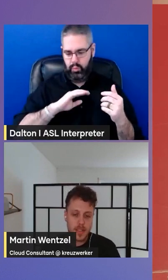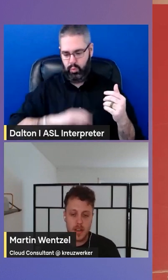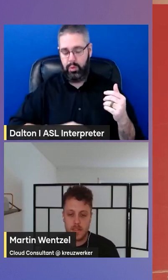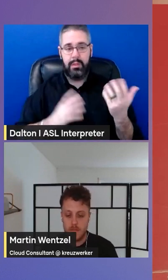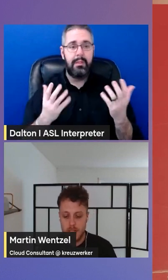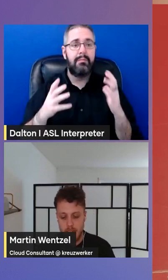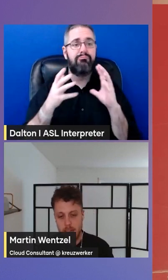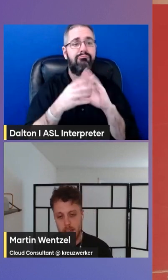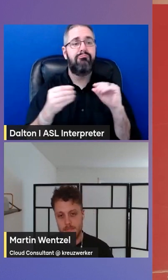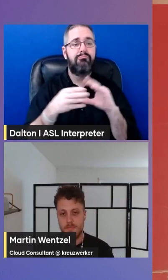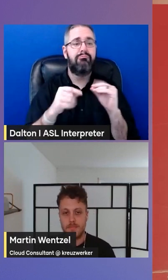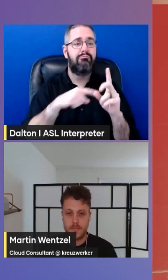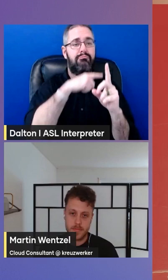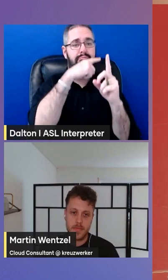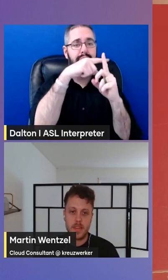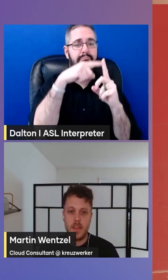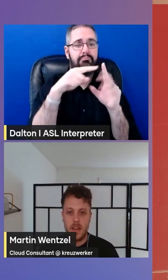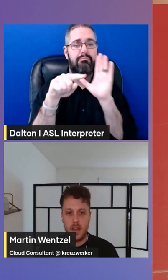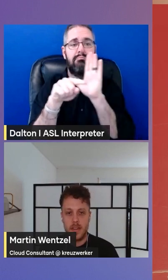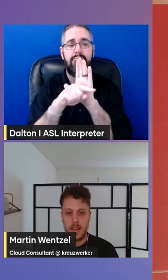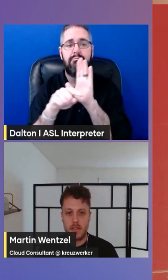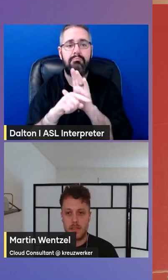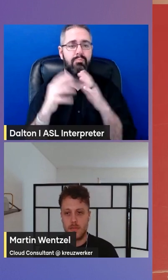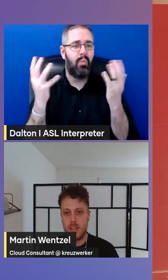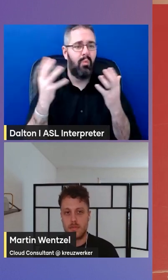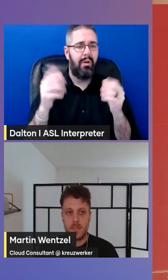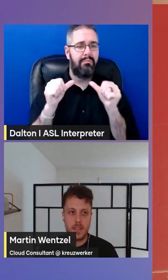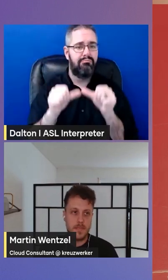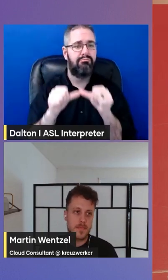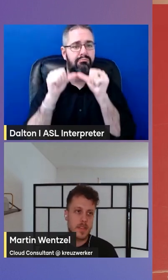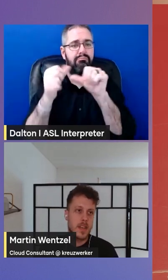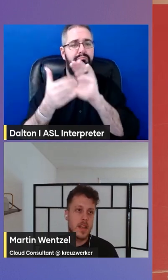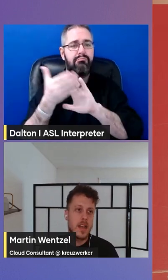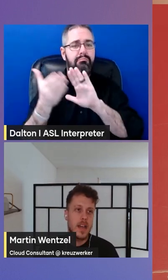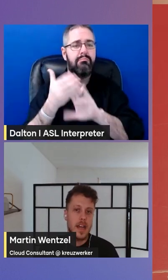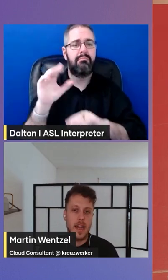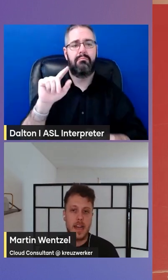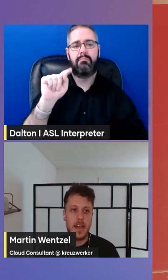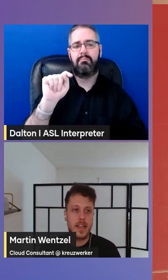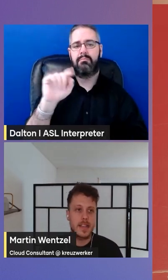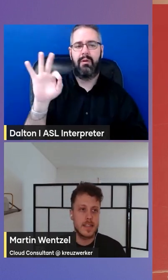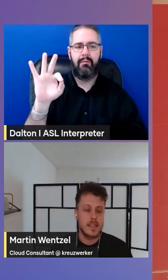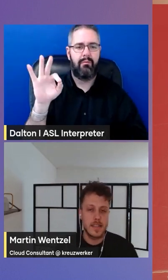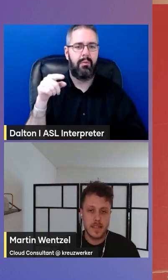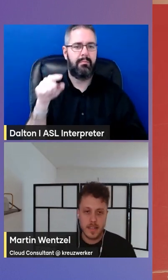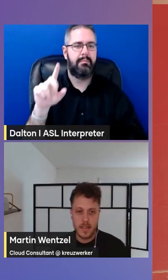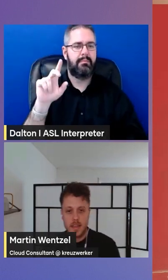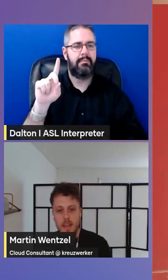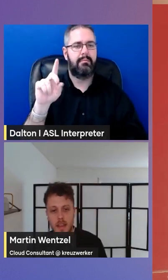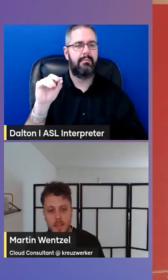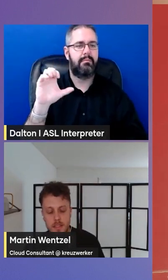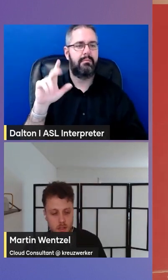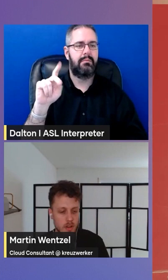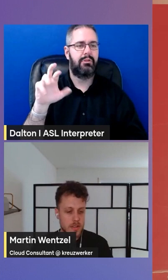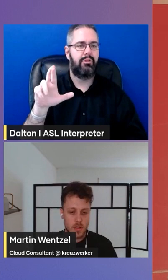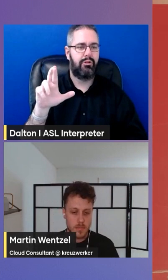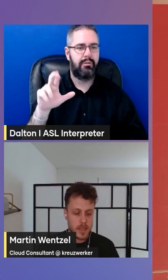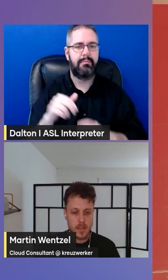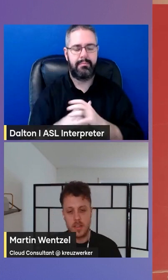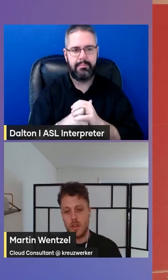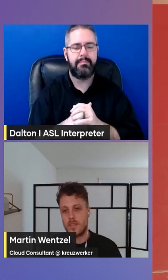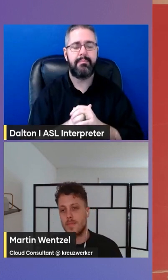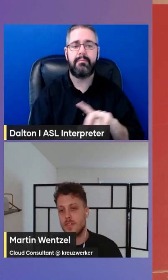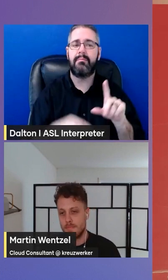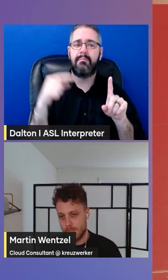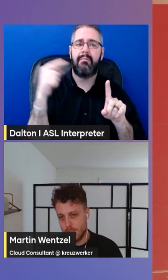the ups and downs of maintaining the Terraform Docker provider. And this talk is going to